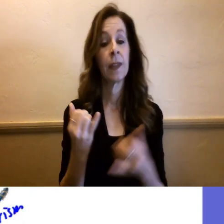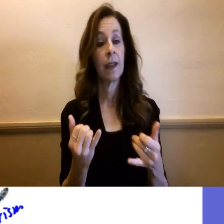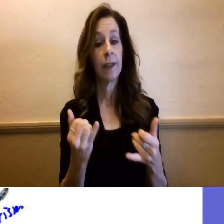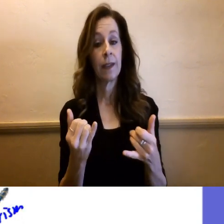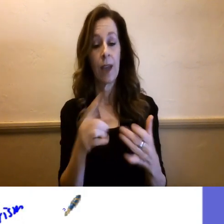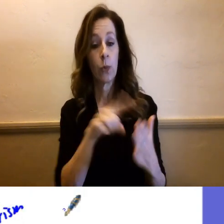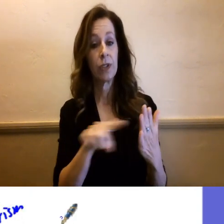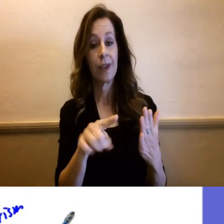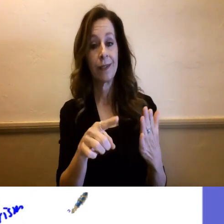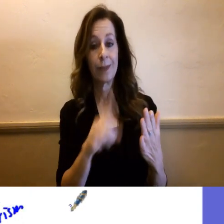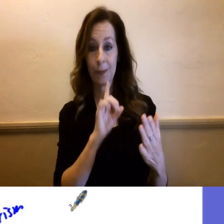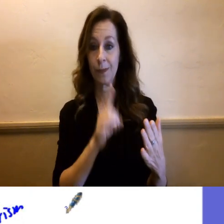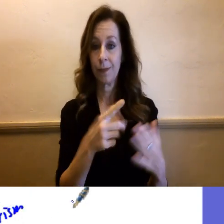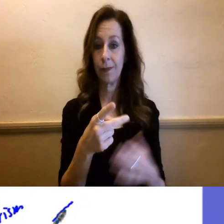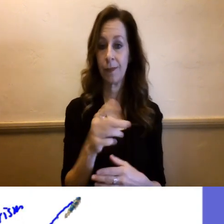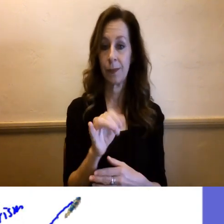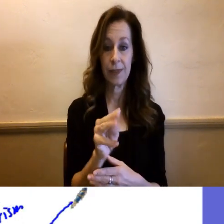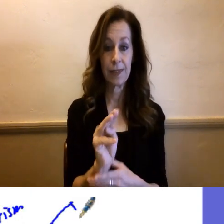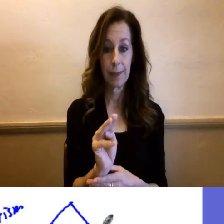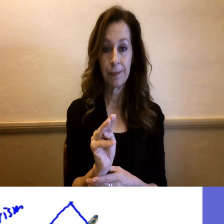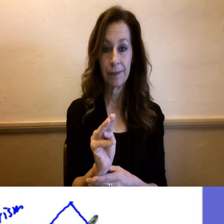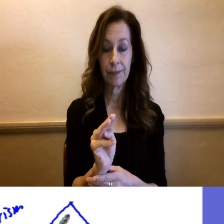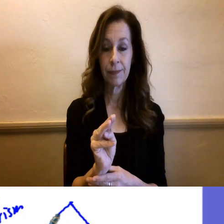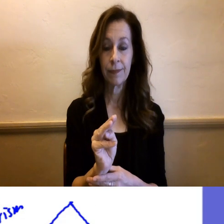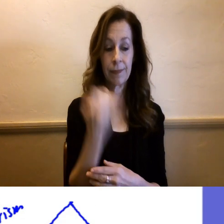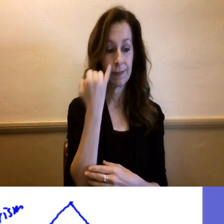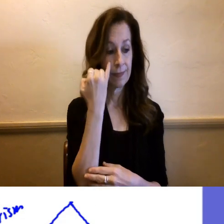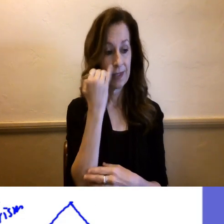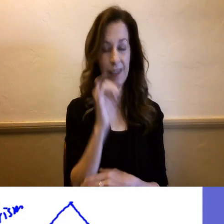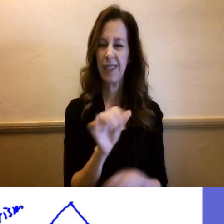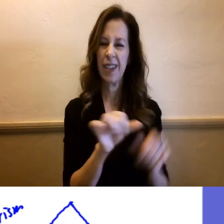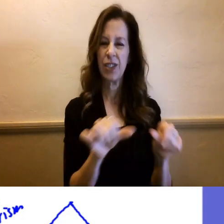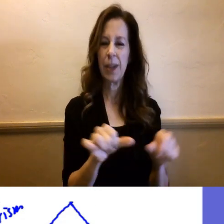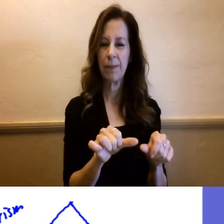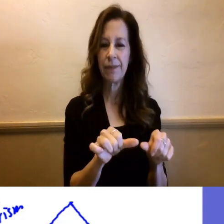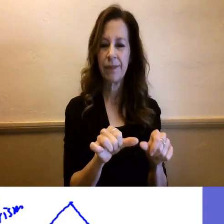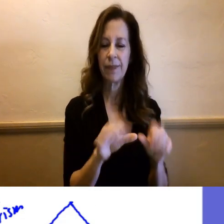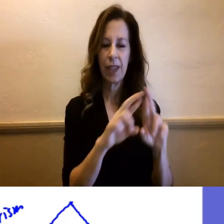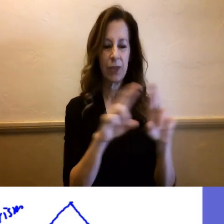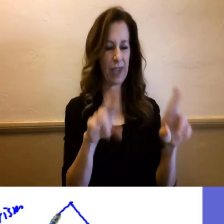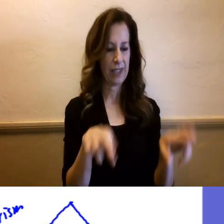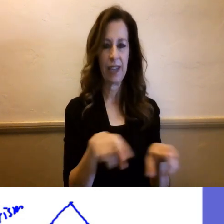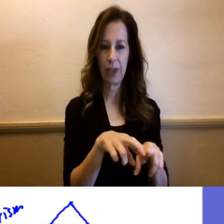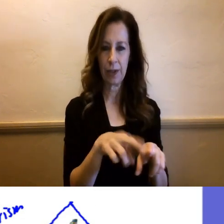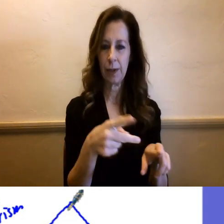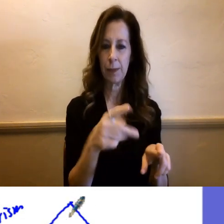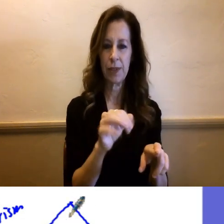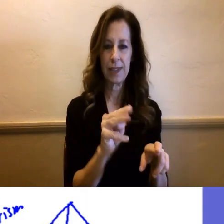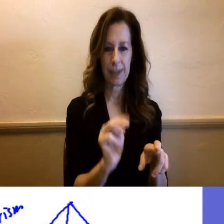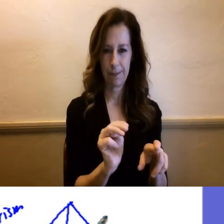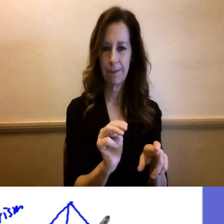So let's look at something that is a prism. If I'm looking at this shape right here, this is a rectangular